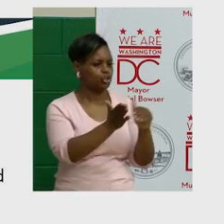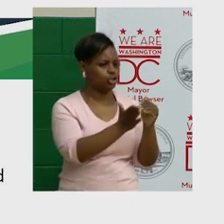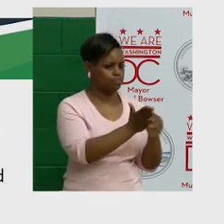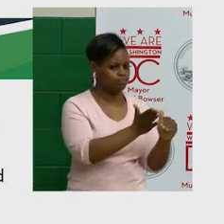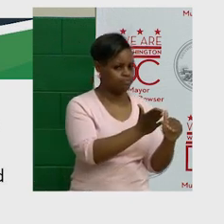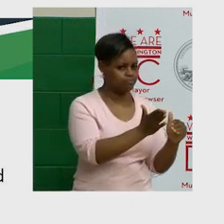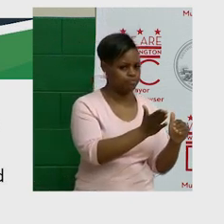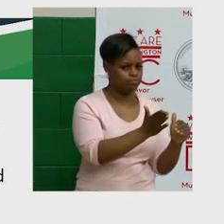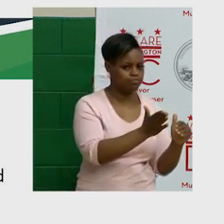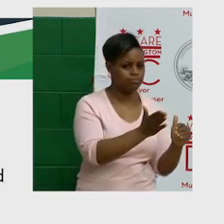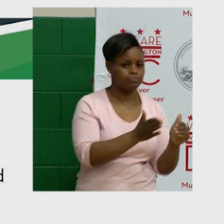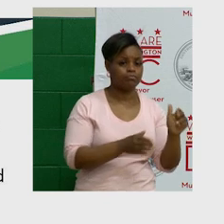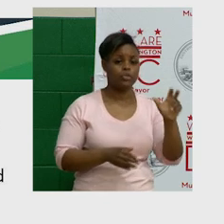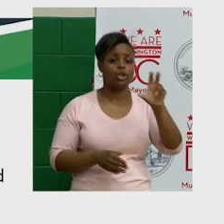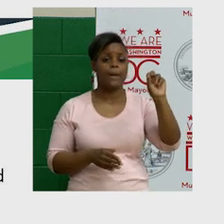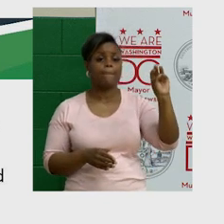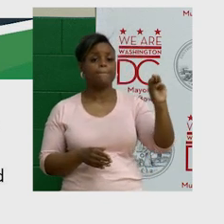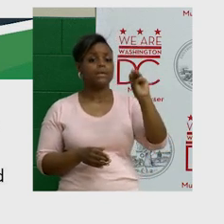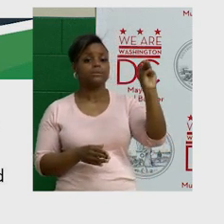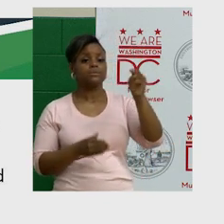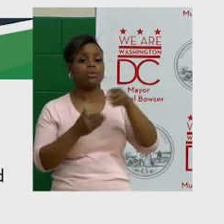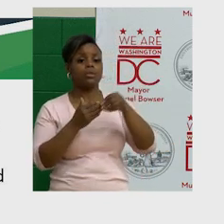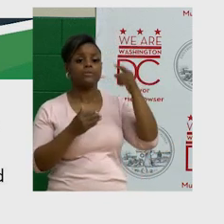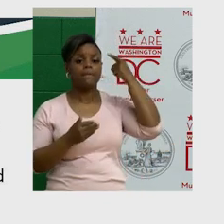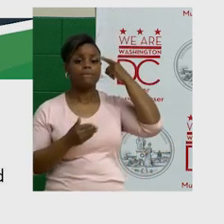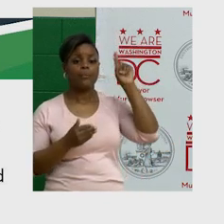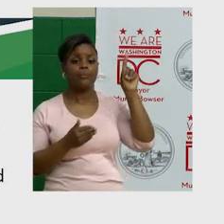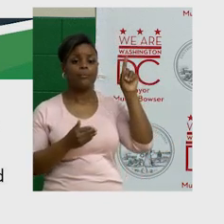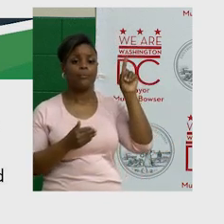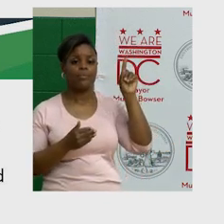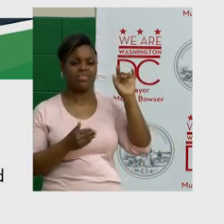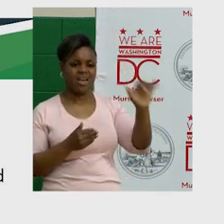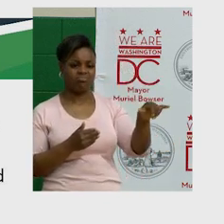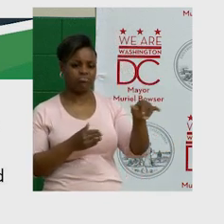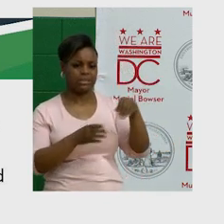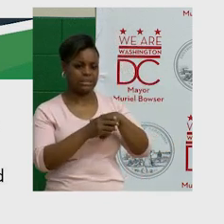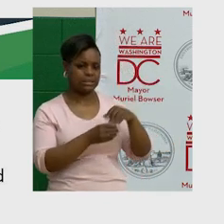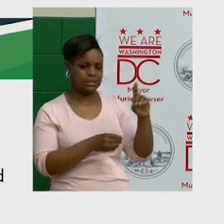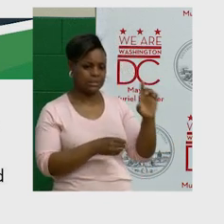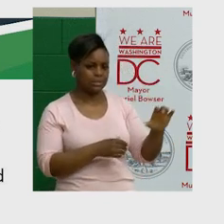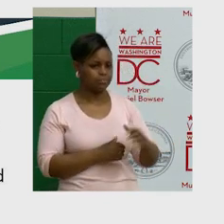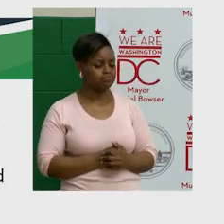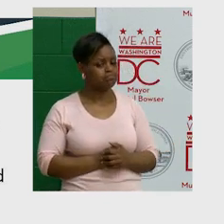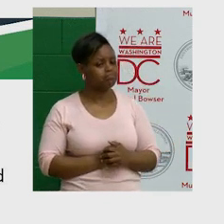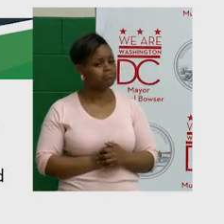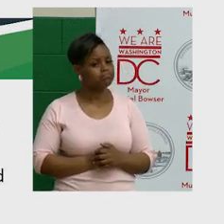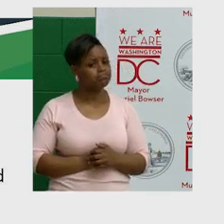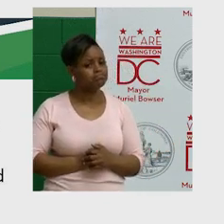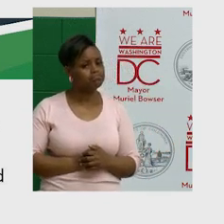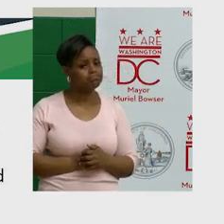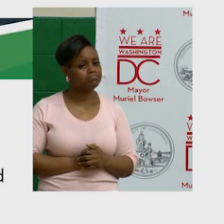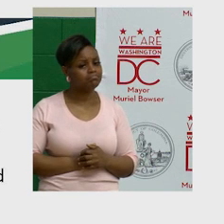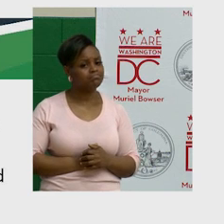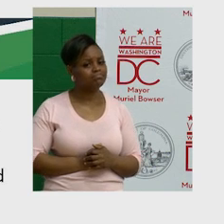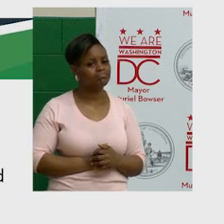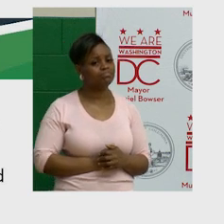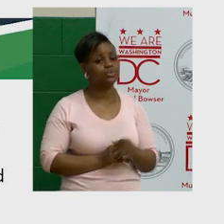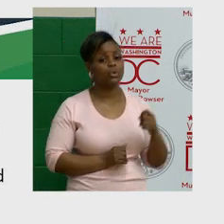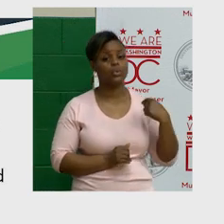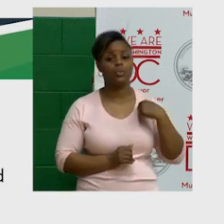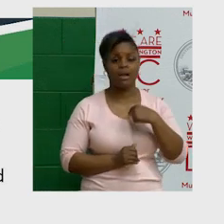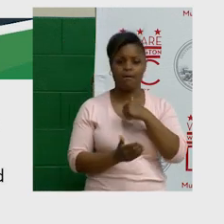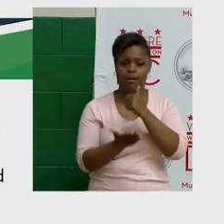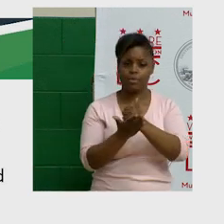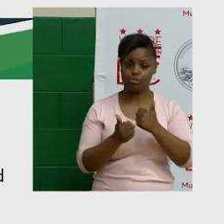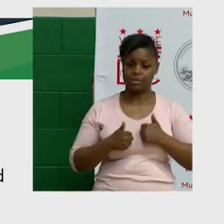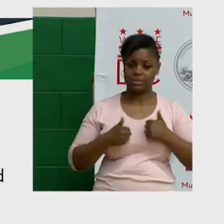million for the implementation of Homeward DC. And we invested $7 million in this fiscal year to help residents with their